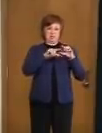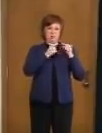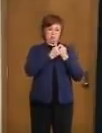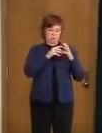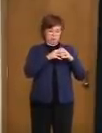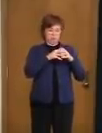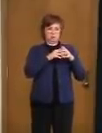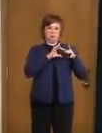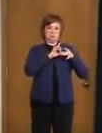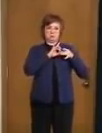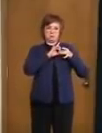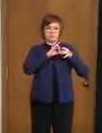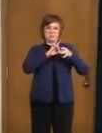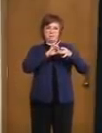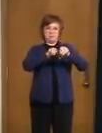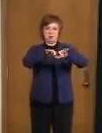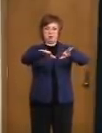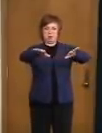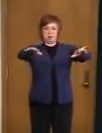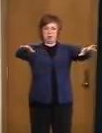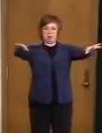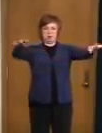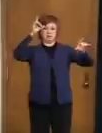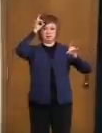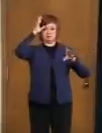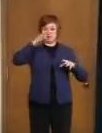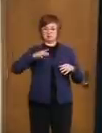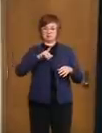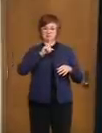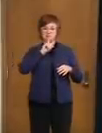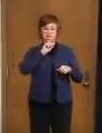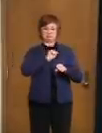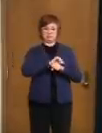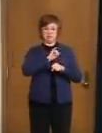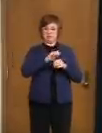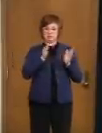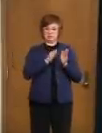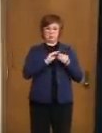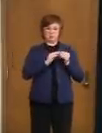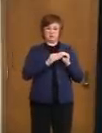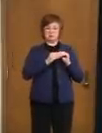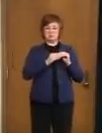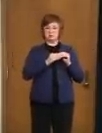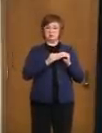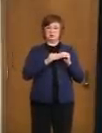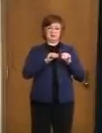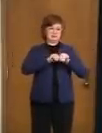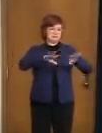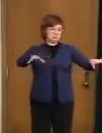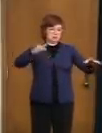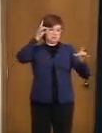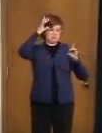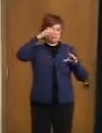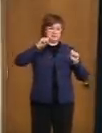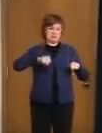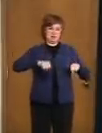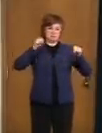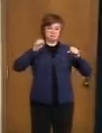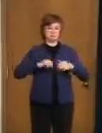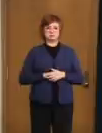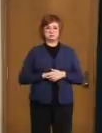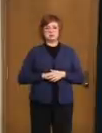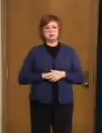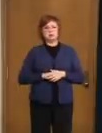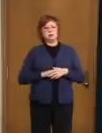all of us. While enforcement and fines are important, I don't think we can rely just on that. It is really,